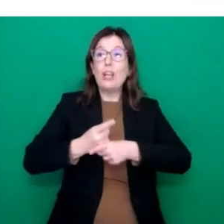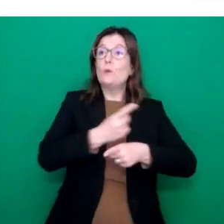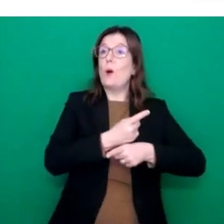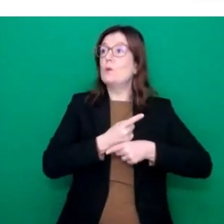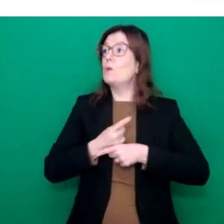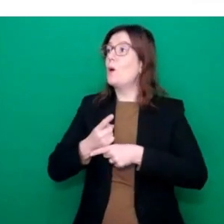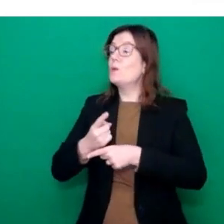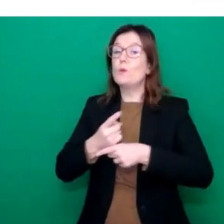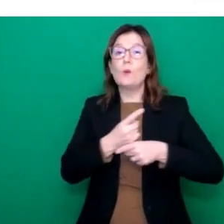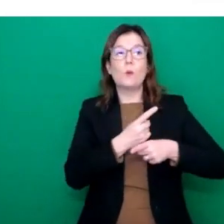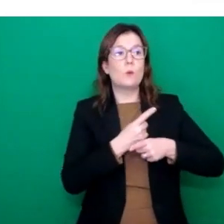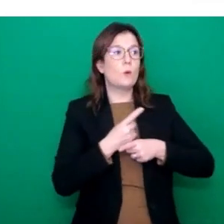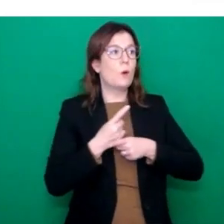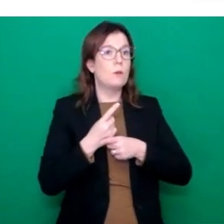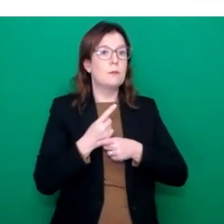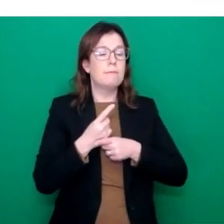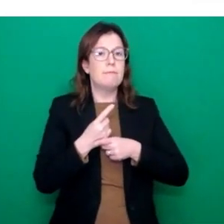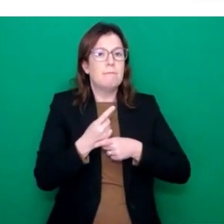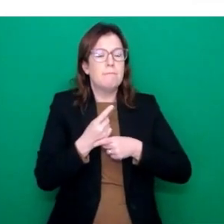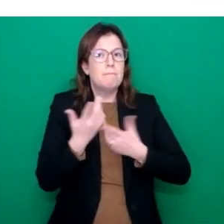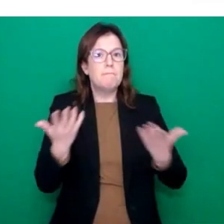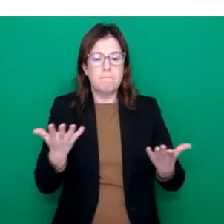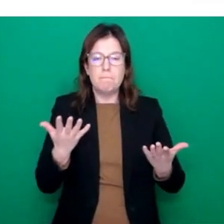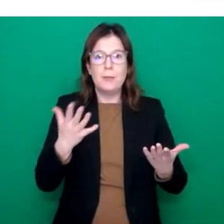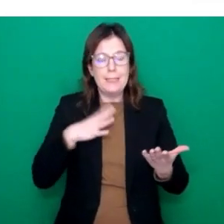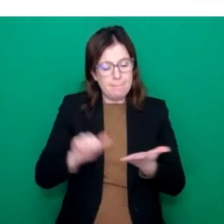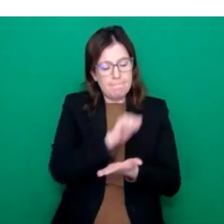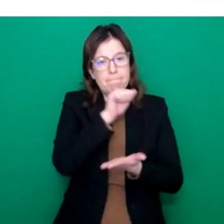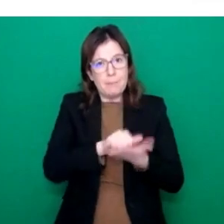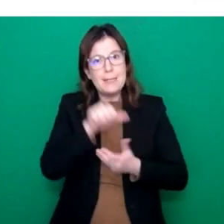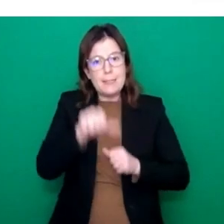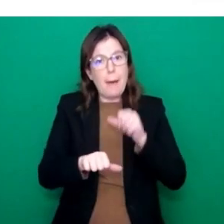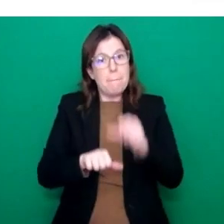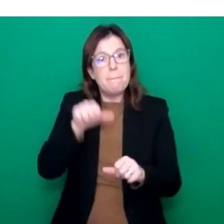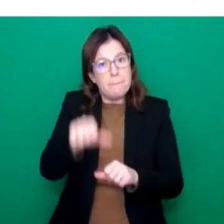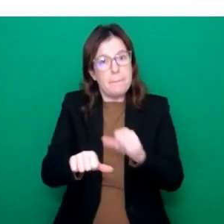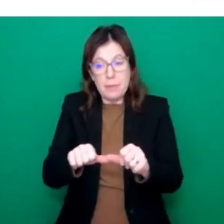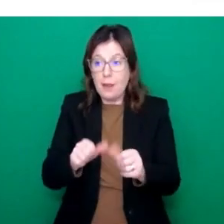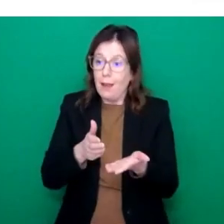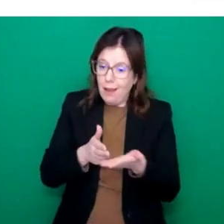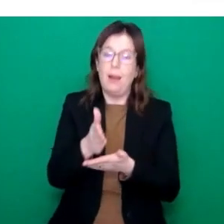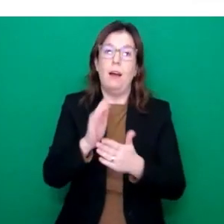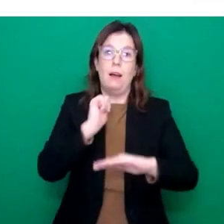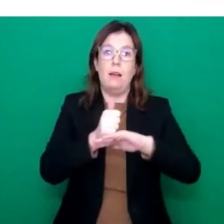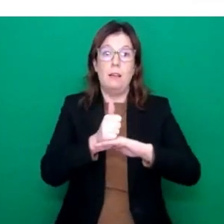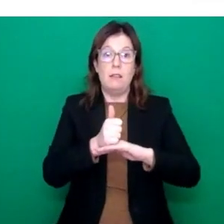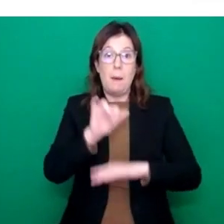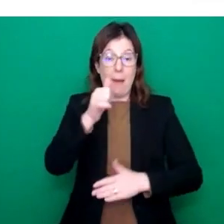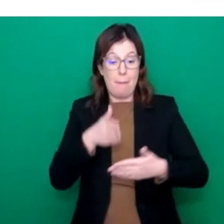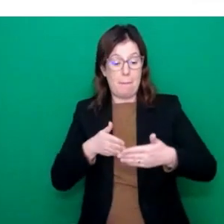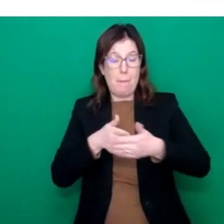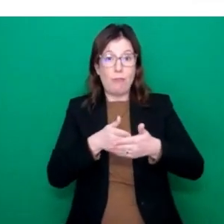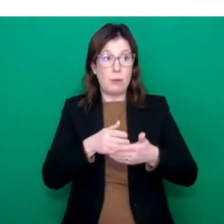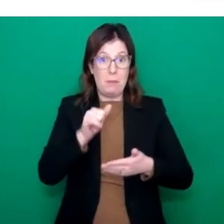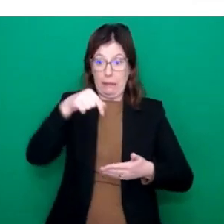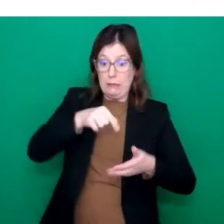consider the tangible steps that can be taken. And if the barriers are in the system and in the lack of finance and